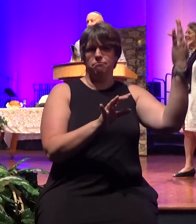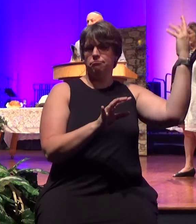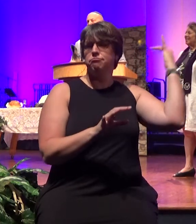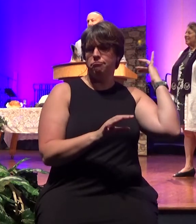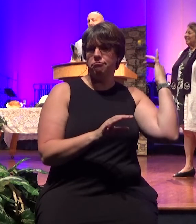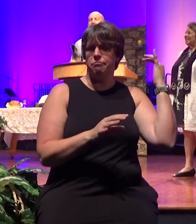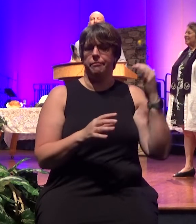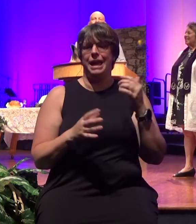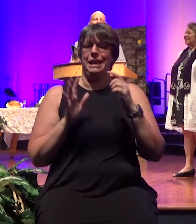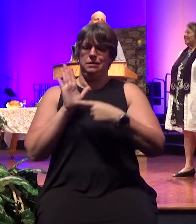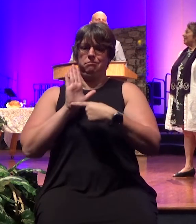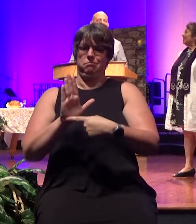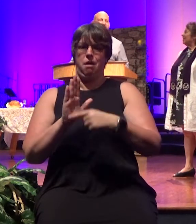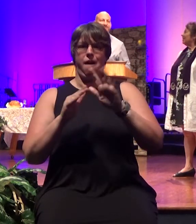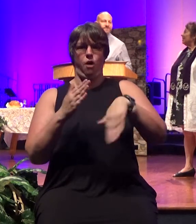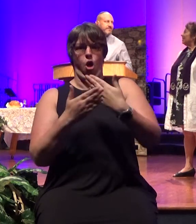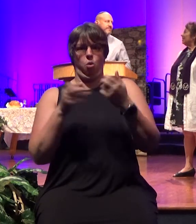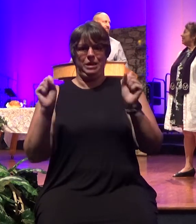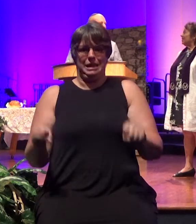Please rise.